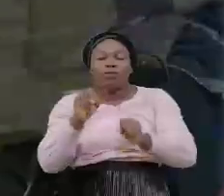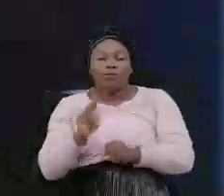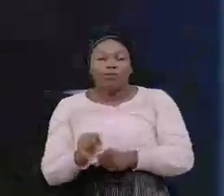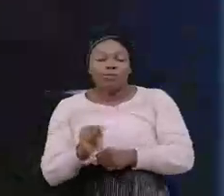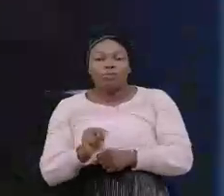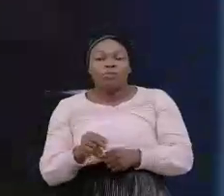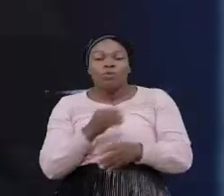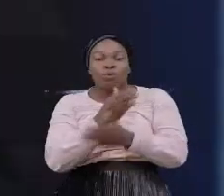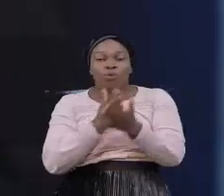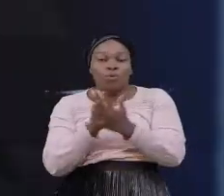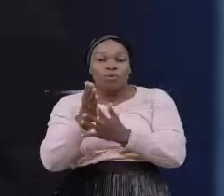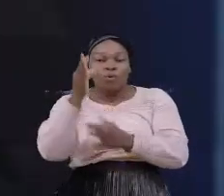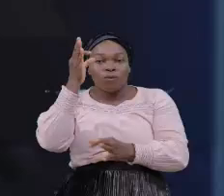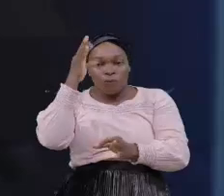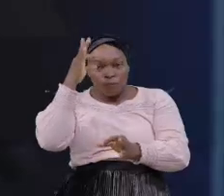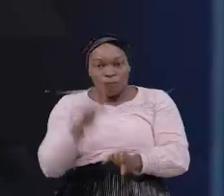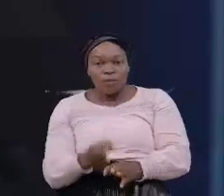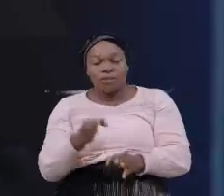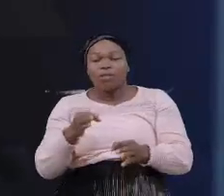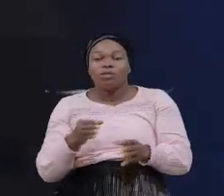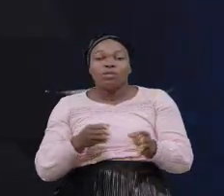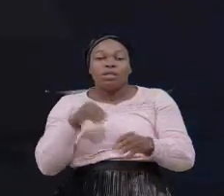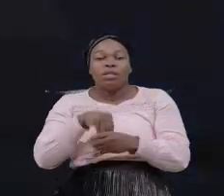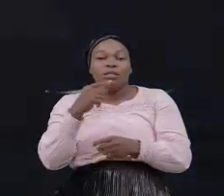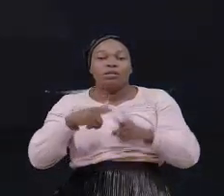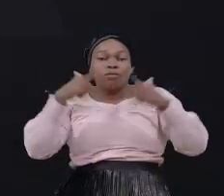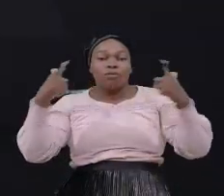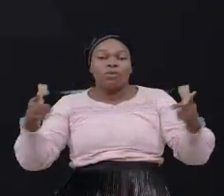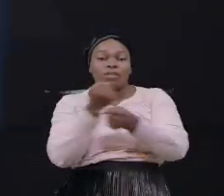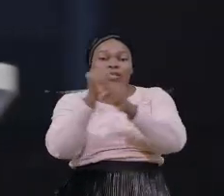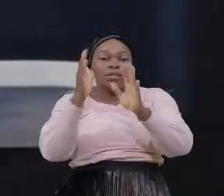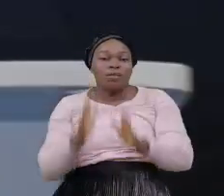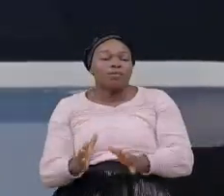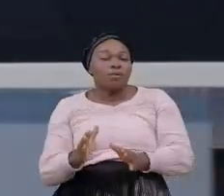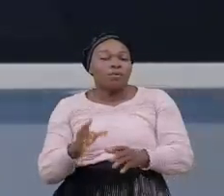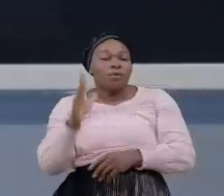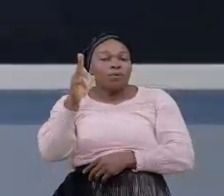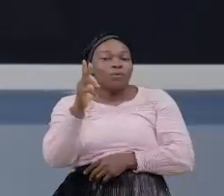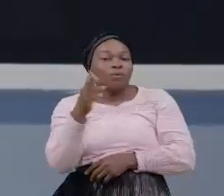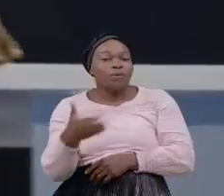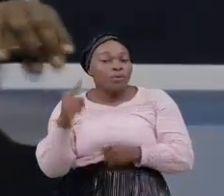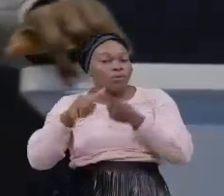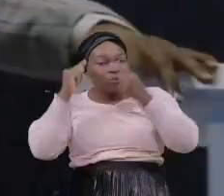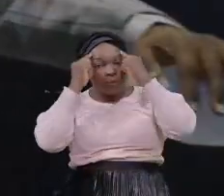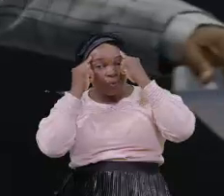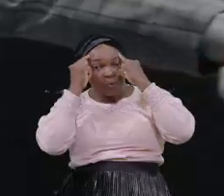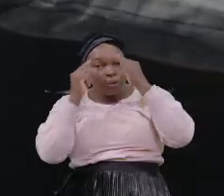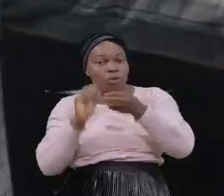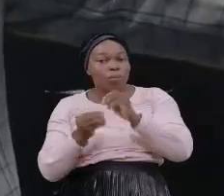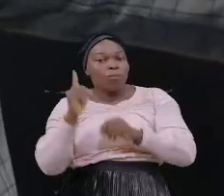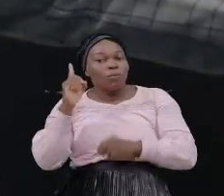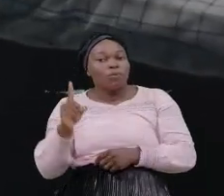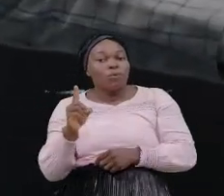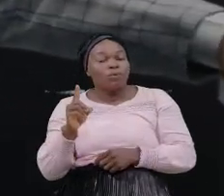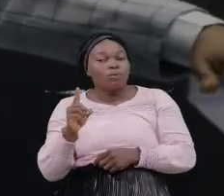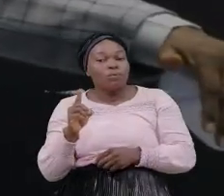faith in the great Savior. We're looking at three things here. Number one, we're looking at